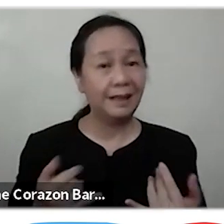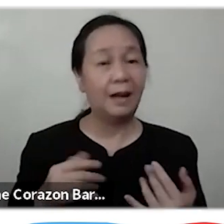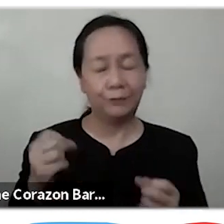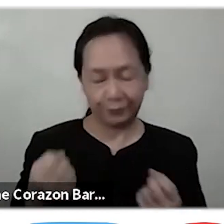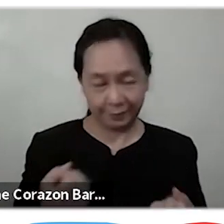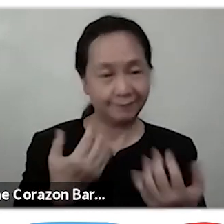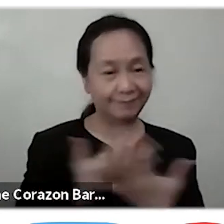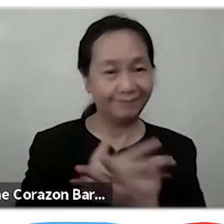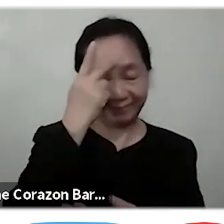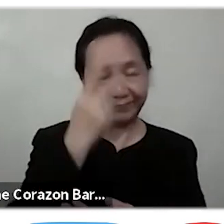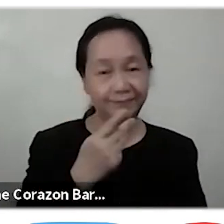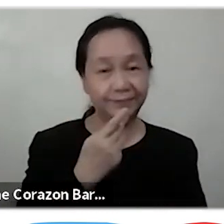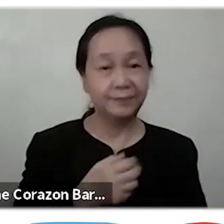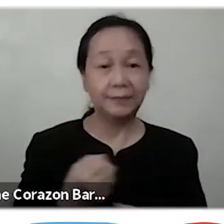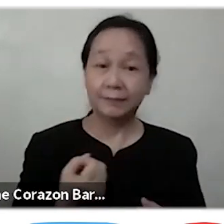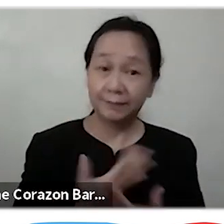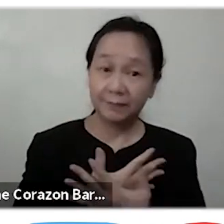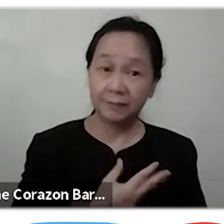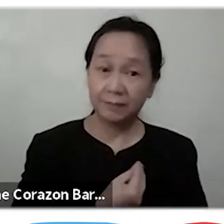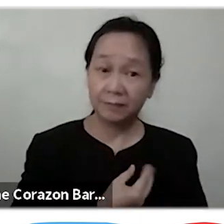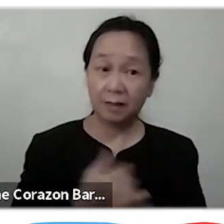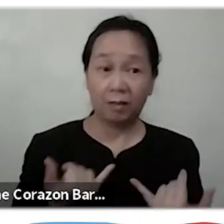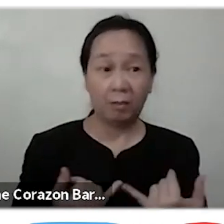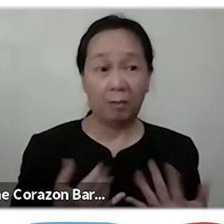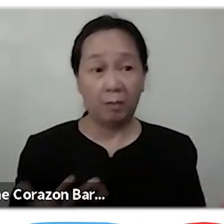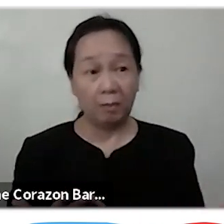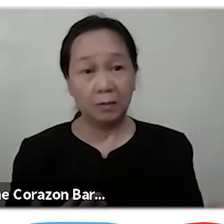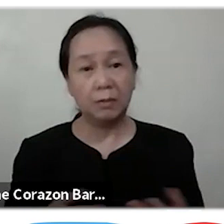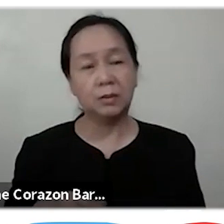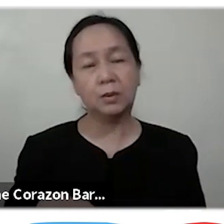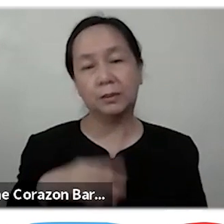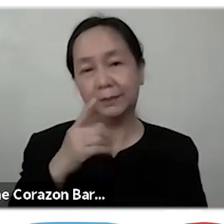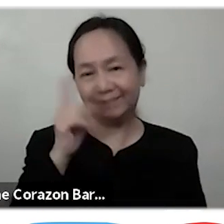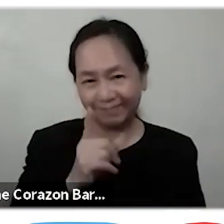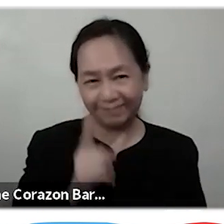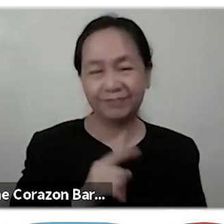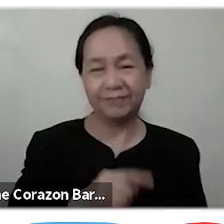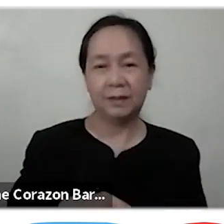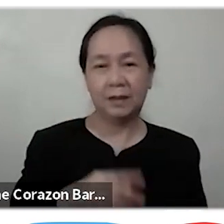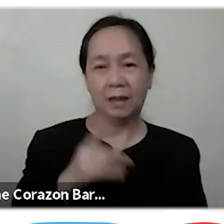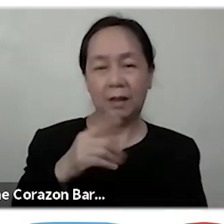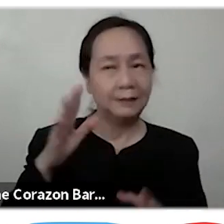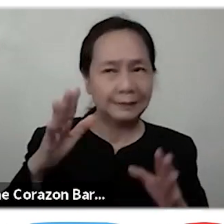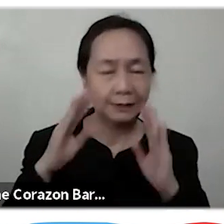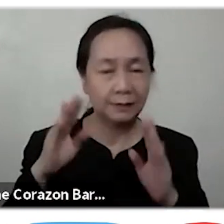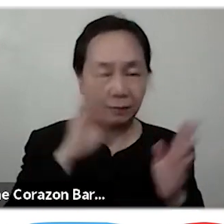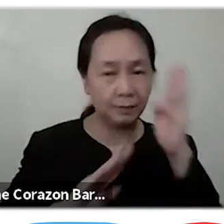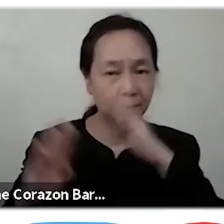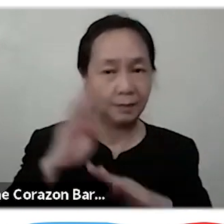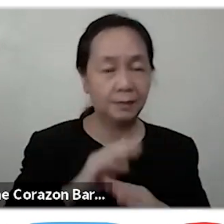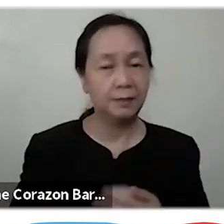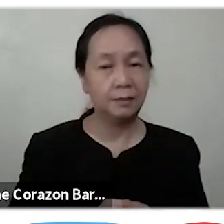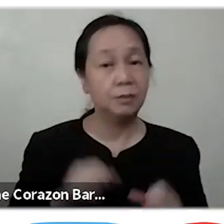are afraid of their parents. They are afraid that their parents will scold them, when they hear about their problems. So they go and share with